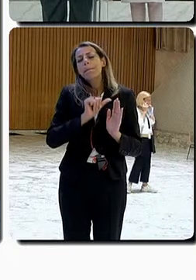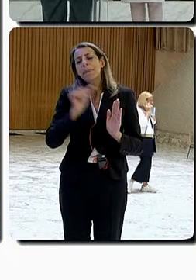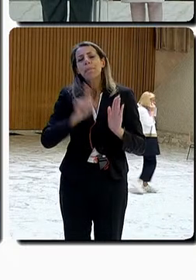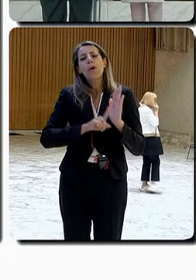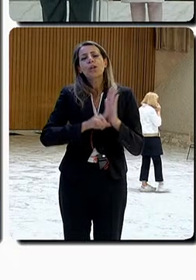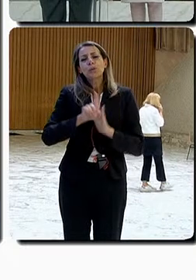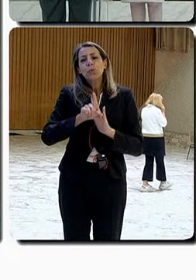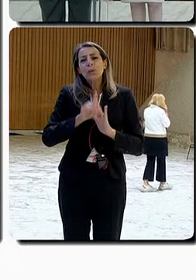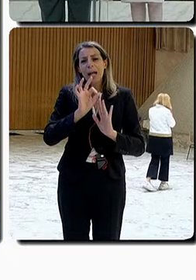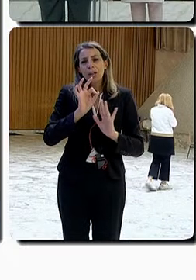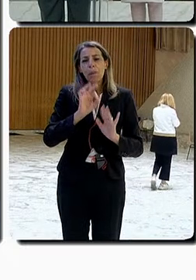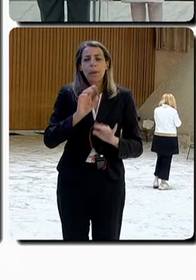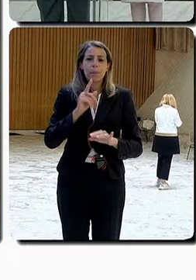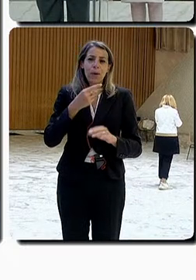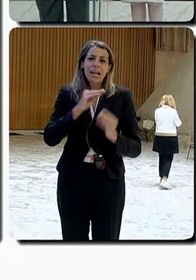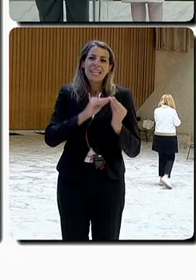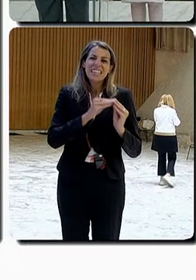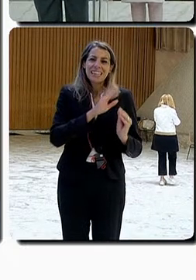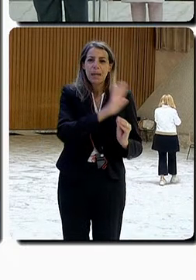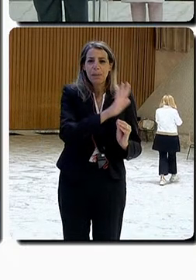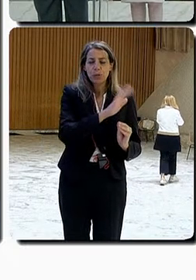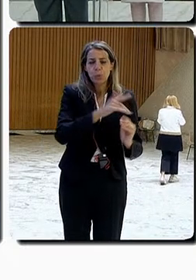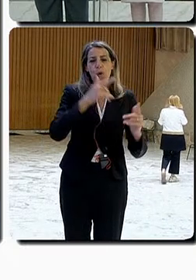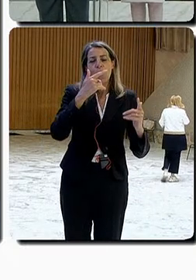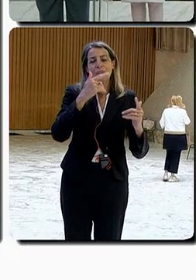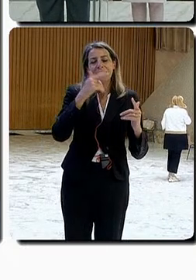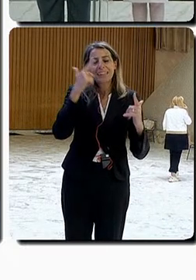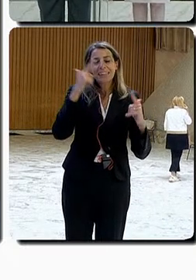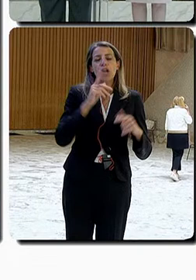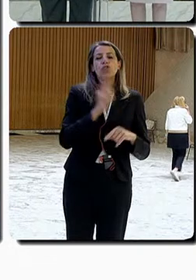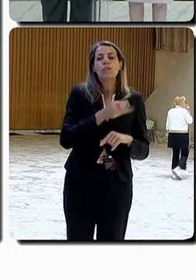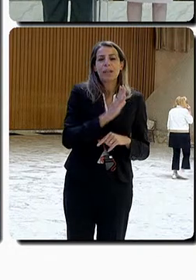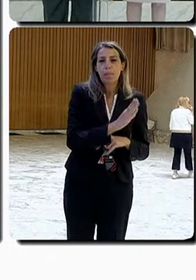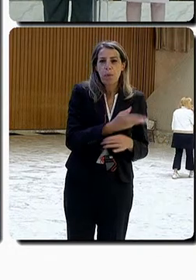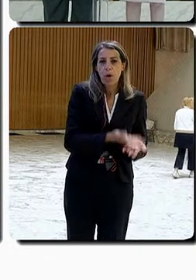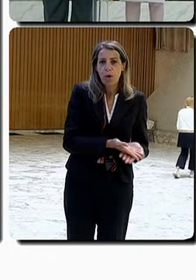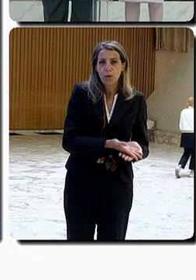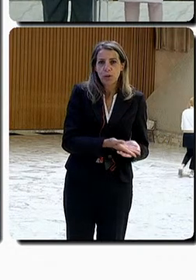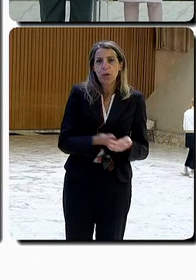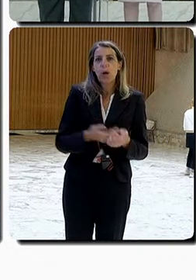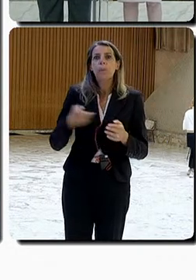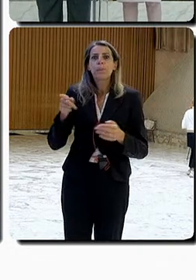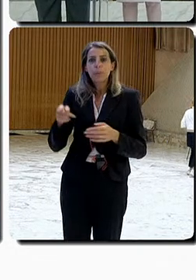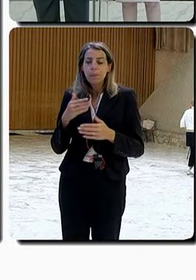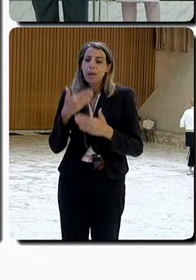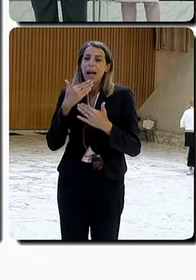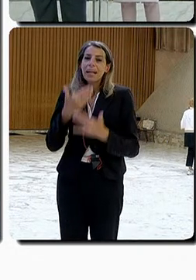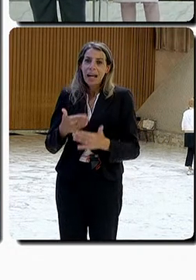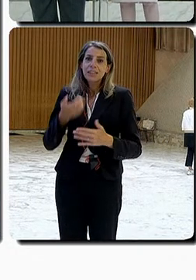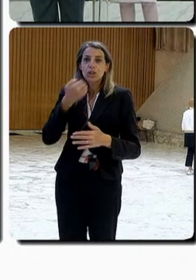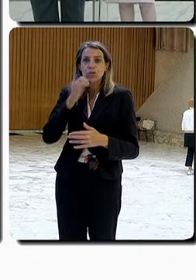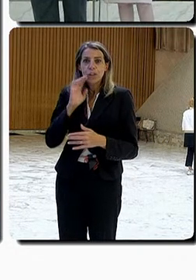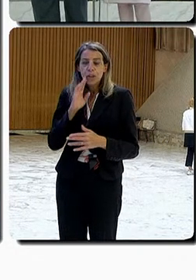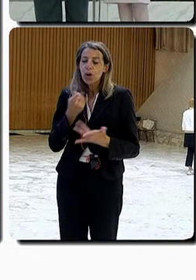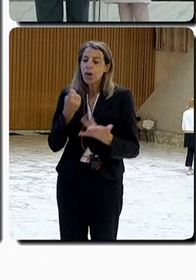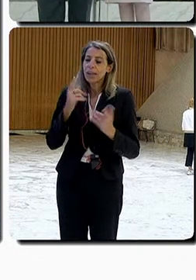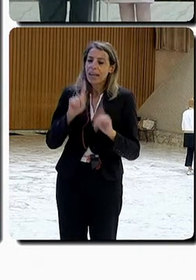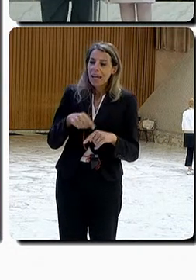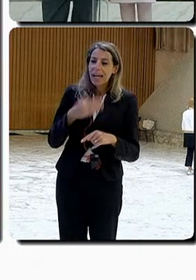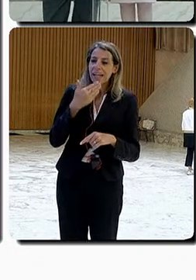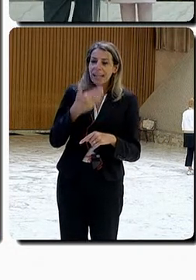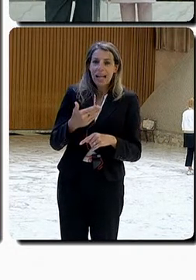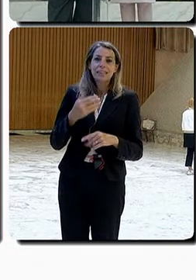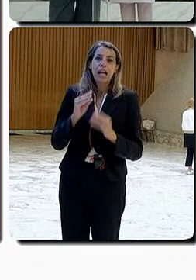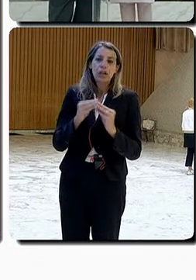books, Parenting Your Kids with Grace, and Parenting Your Teens and Tweens with Grace. Next, the rite of family rituals